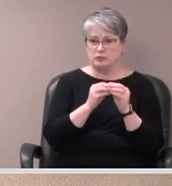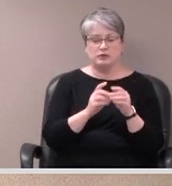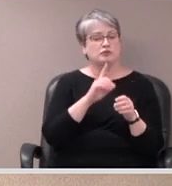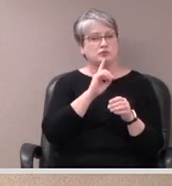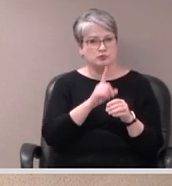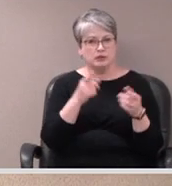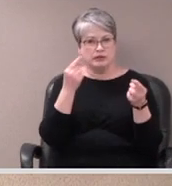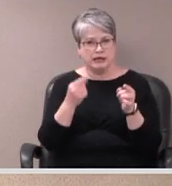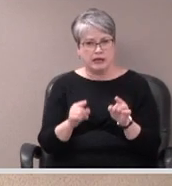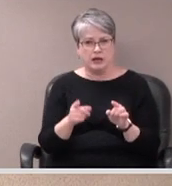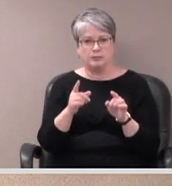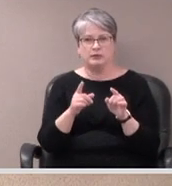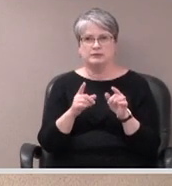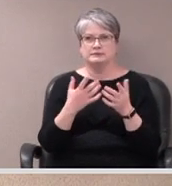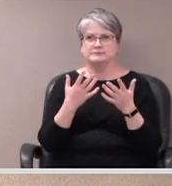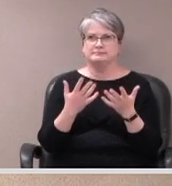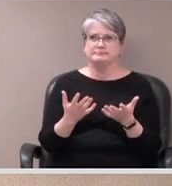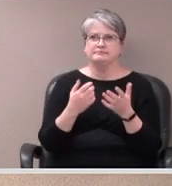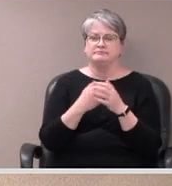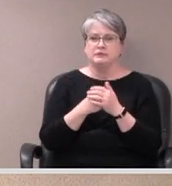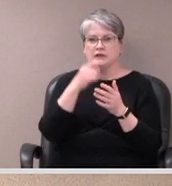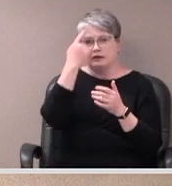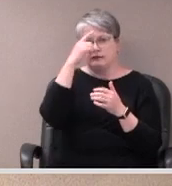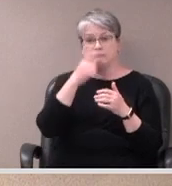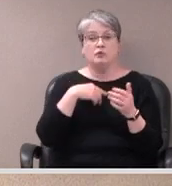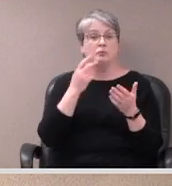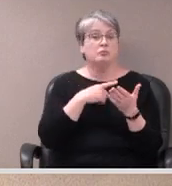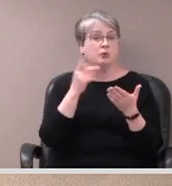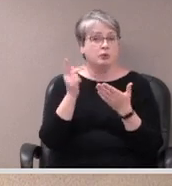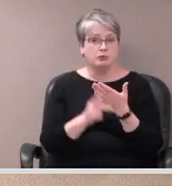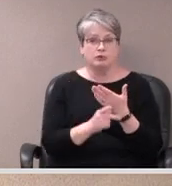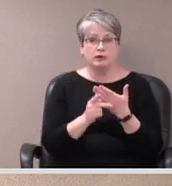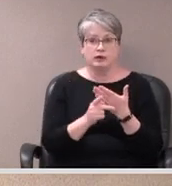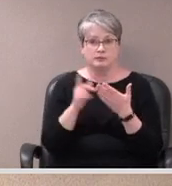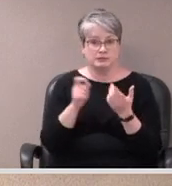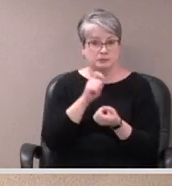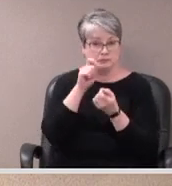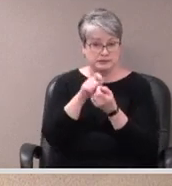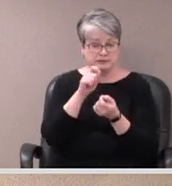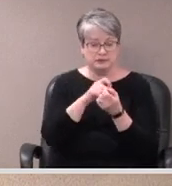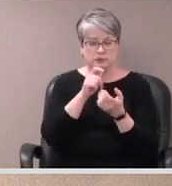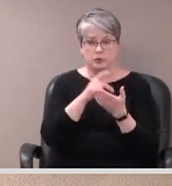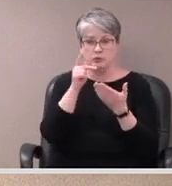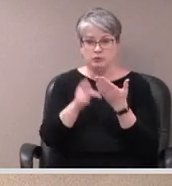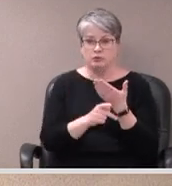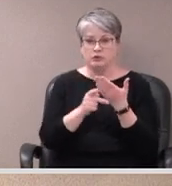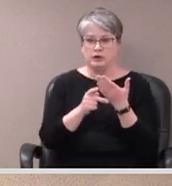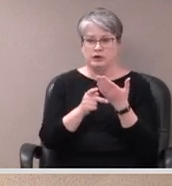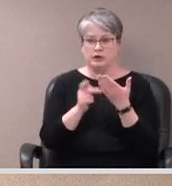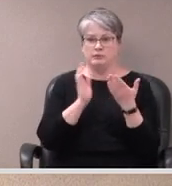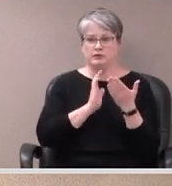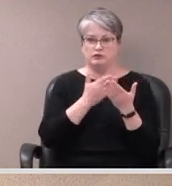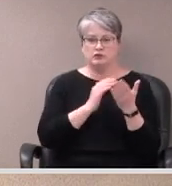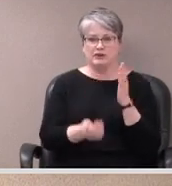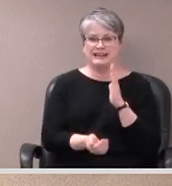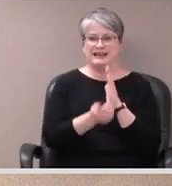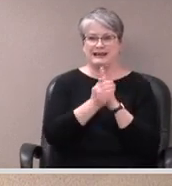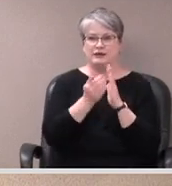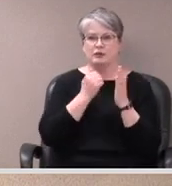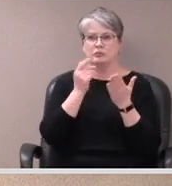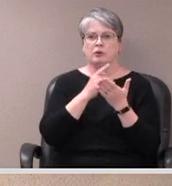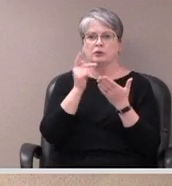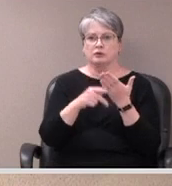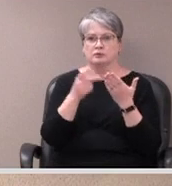into play, I would say, for the programs, specific programs, is on our add-on programs,